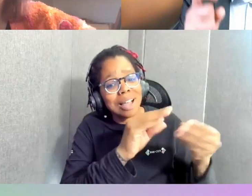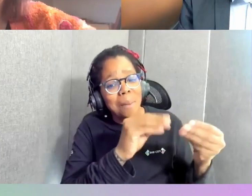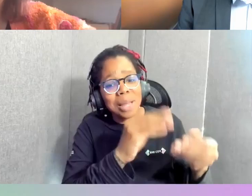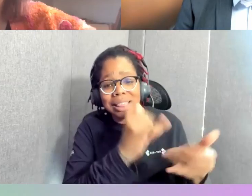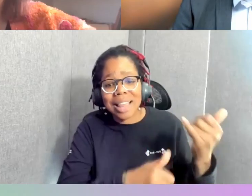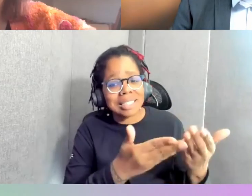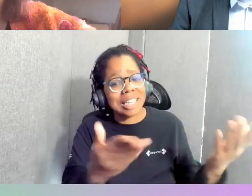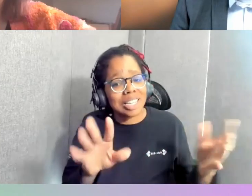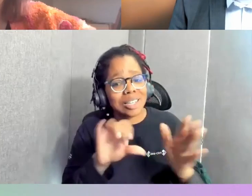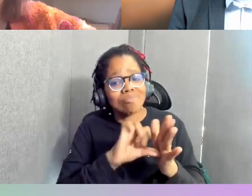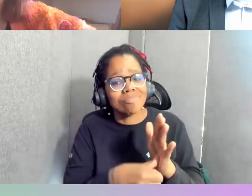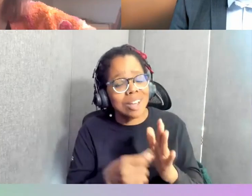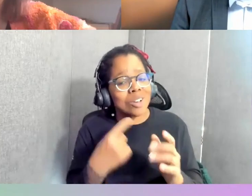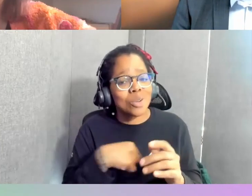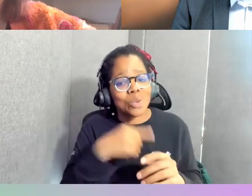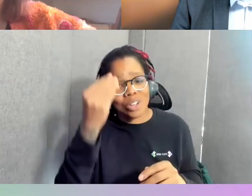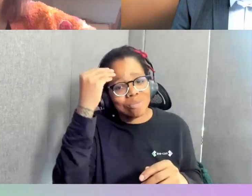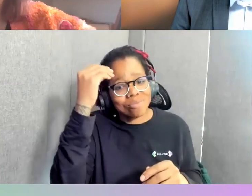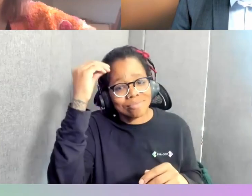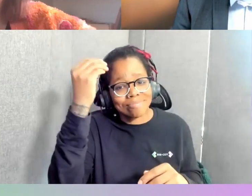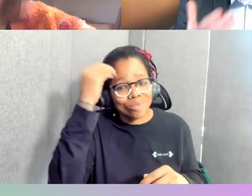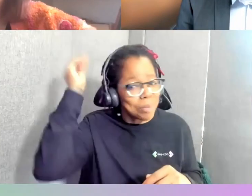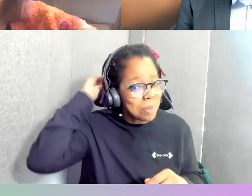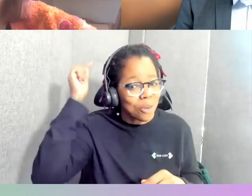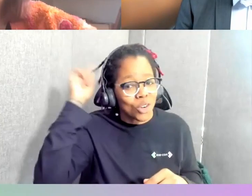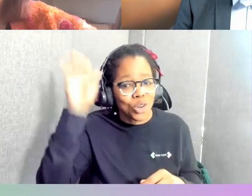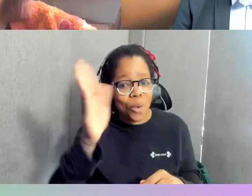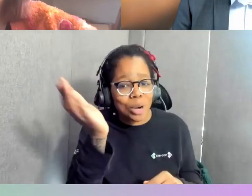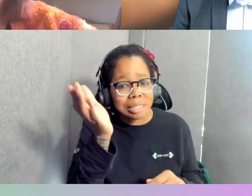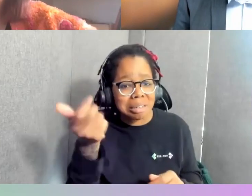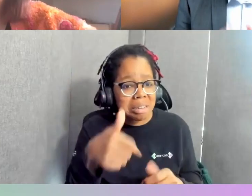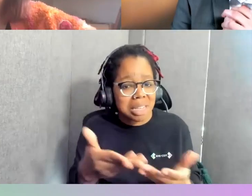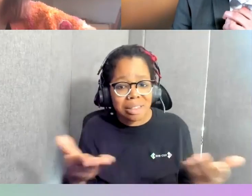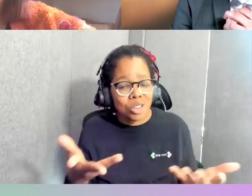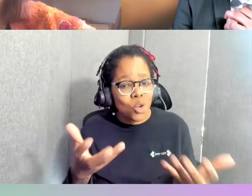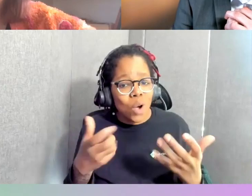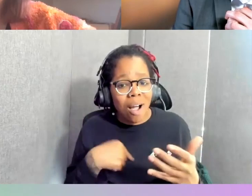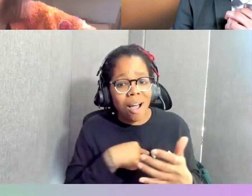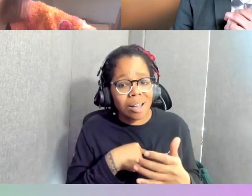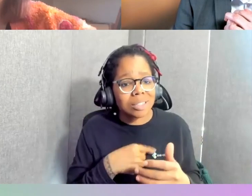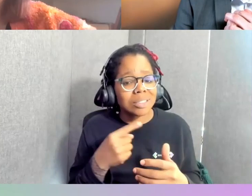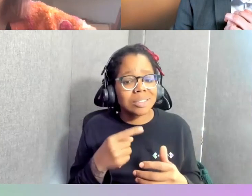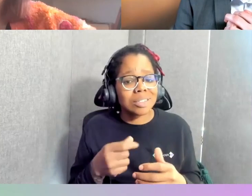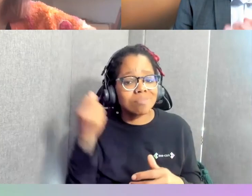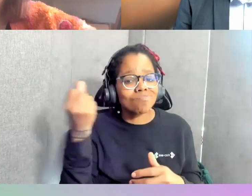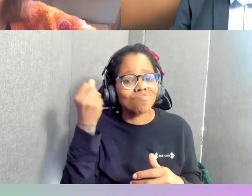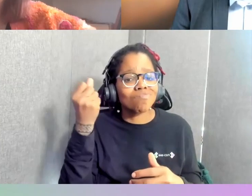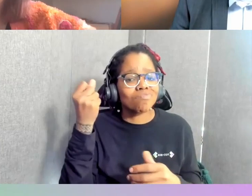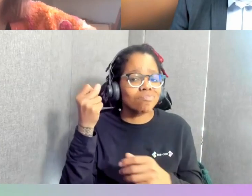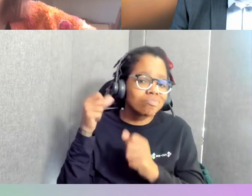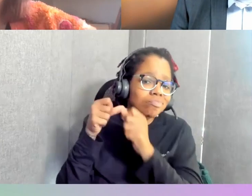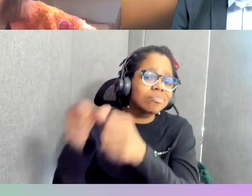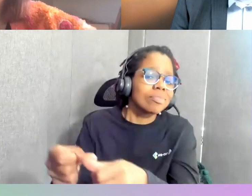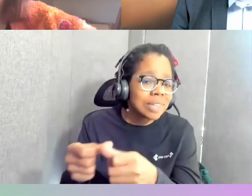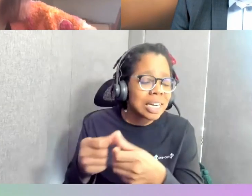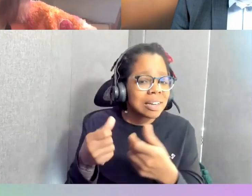thing you wanted to make sure we remembered from your presentation. So is there something that you want to make sure that we take away from your talk